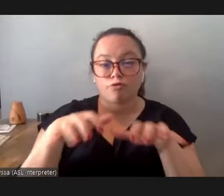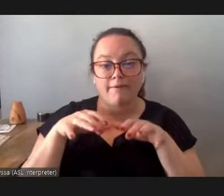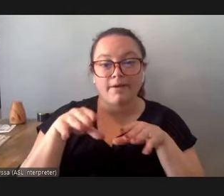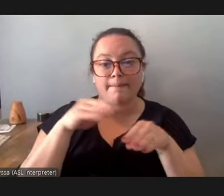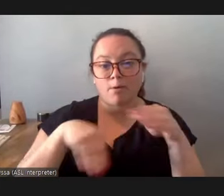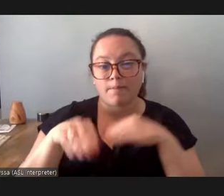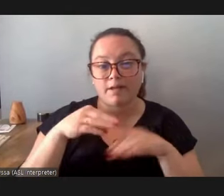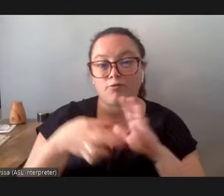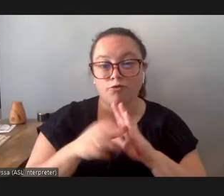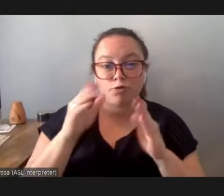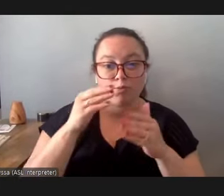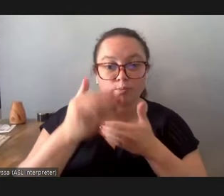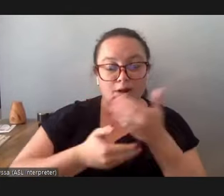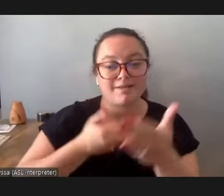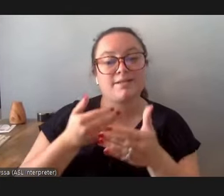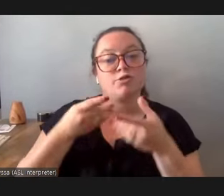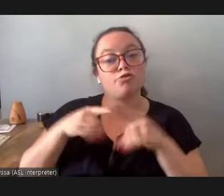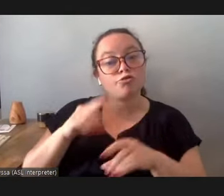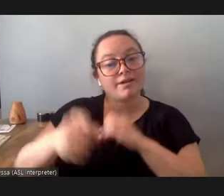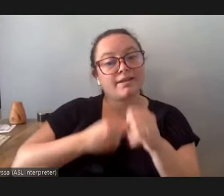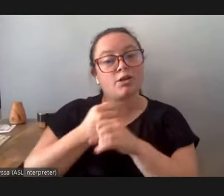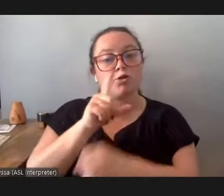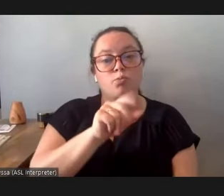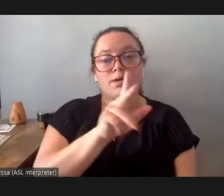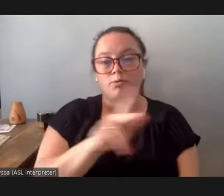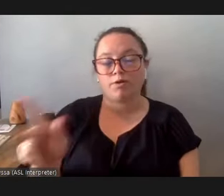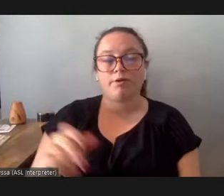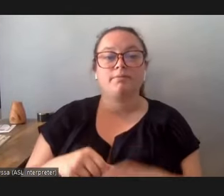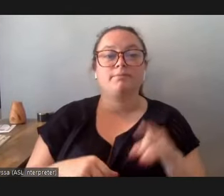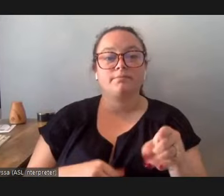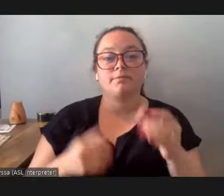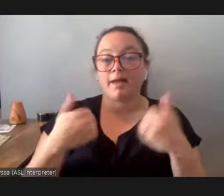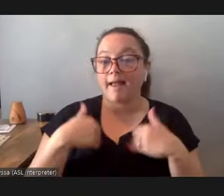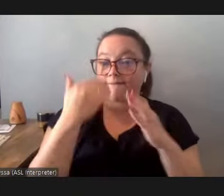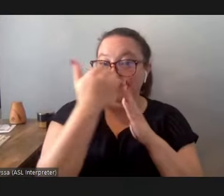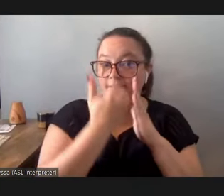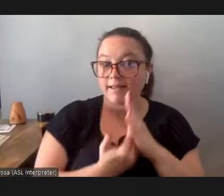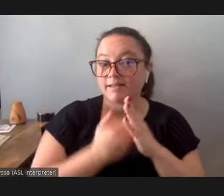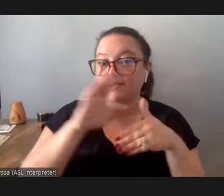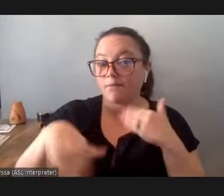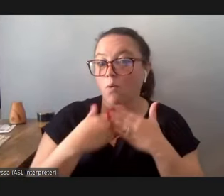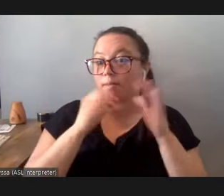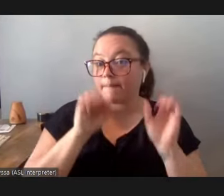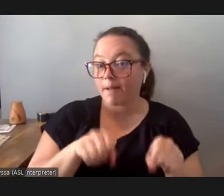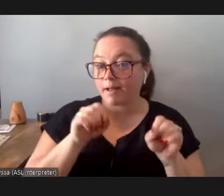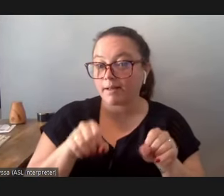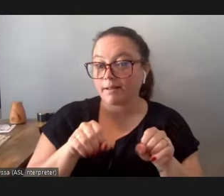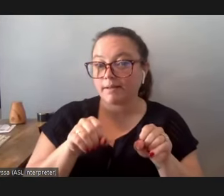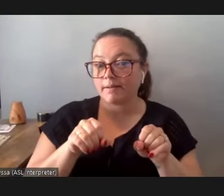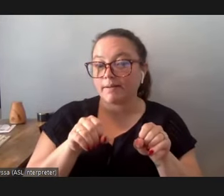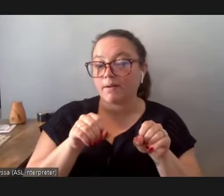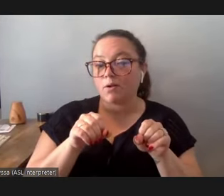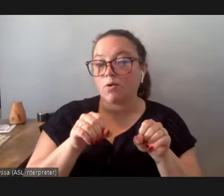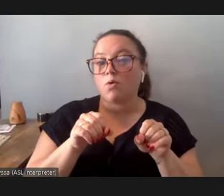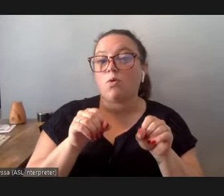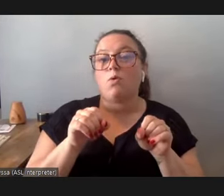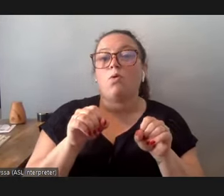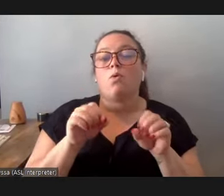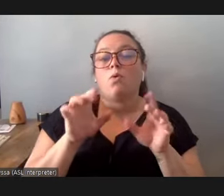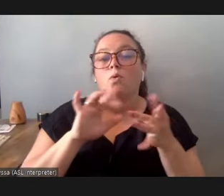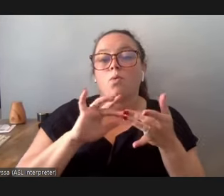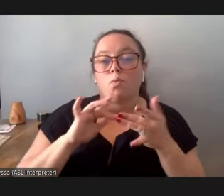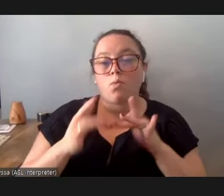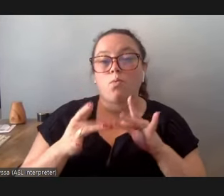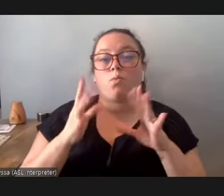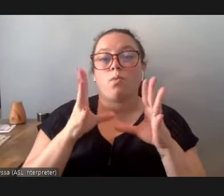Here is the list of all the public outreach webinars we are holding. As had been noted in the distribution materials prior,